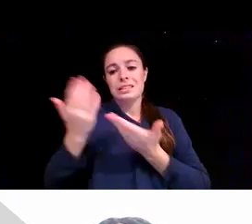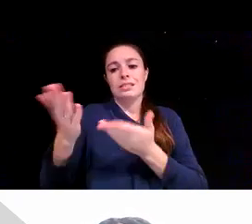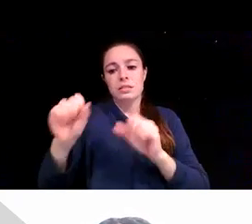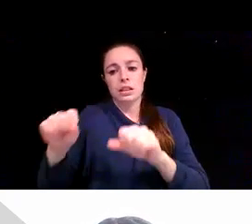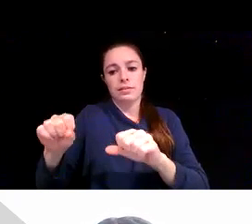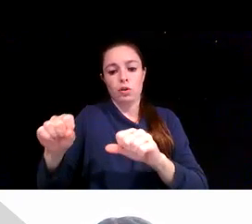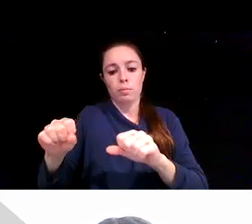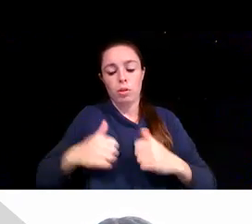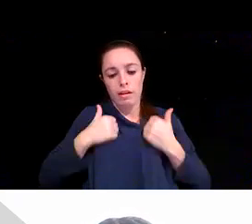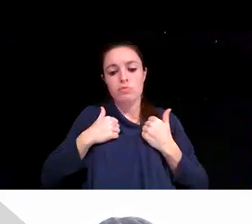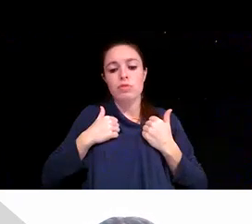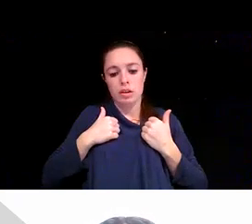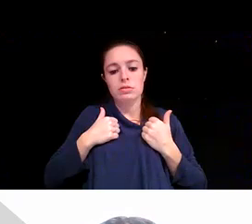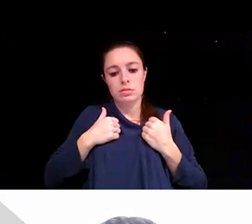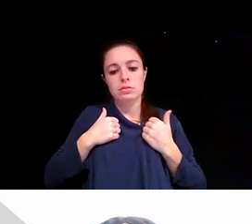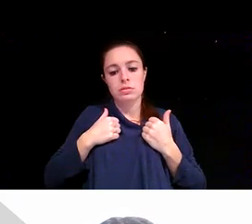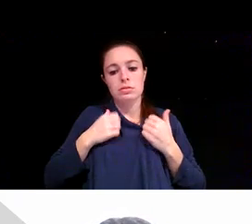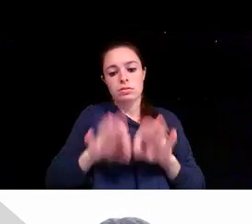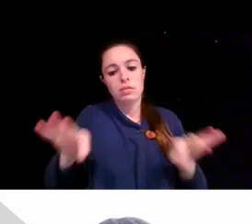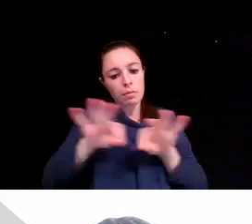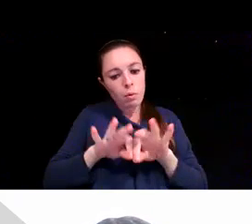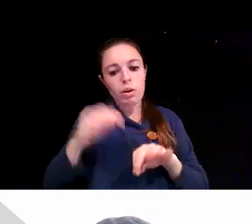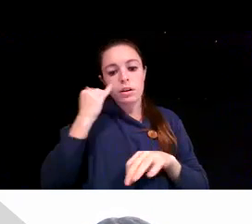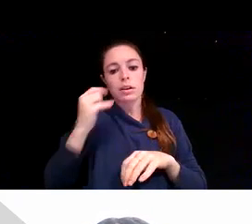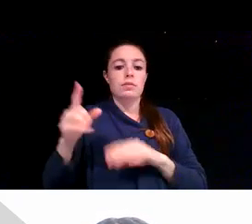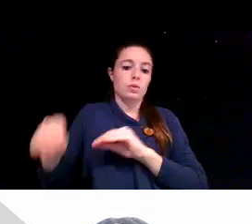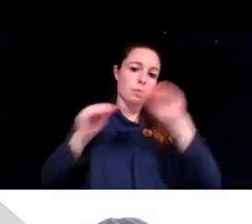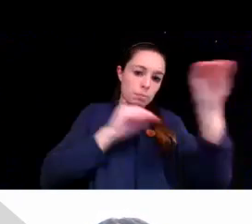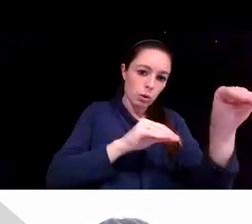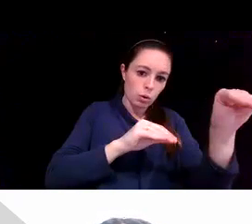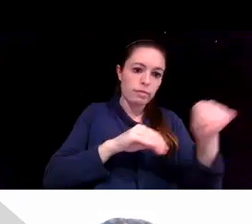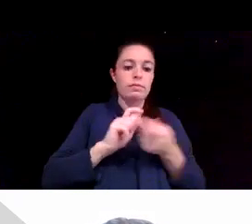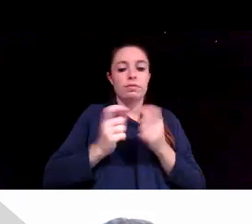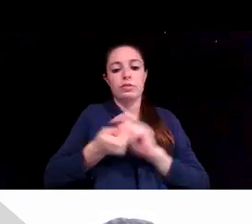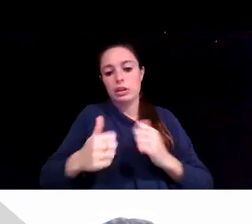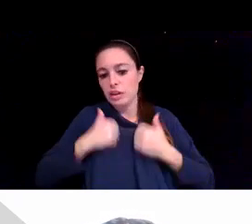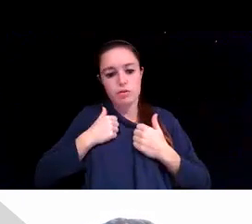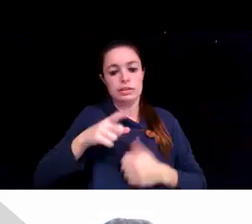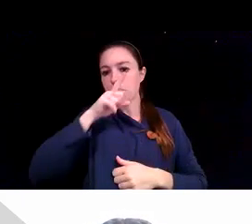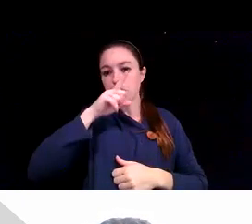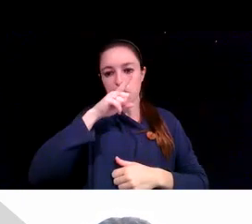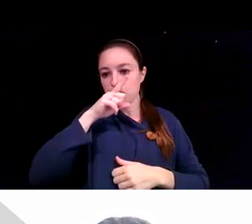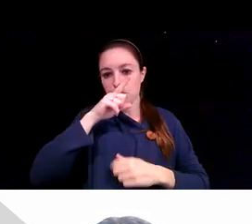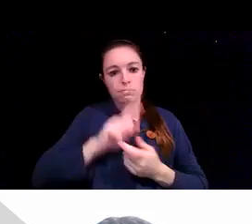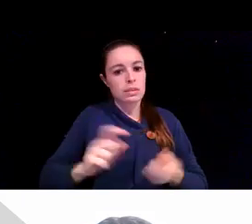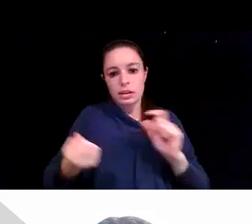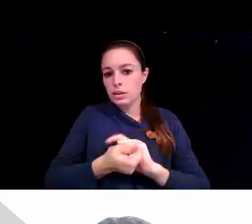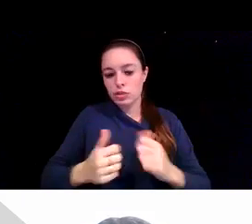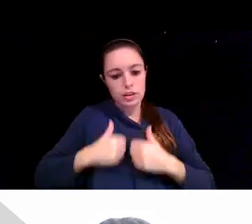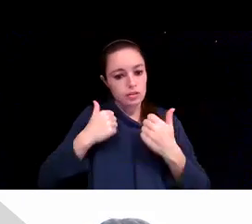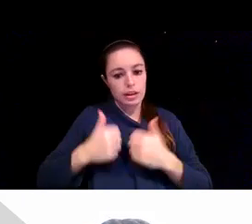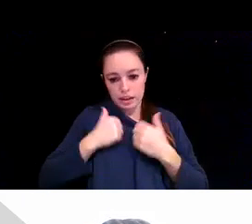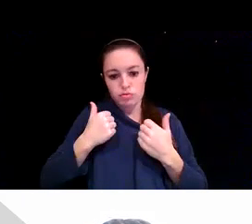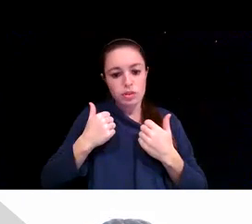change your address, you moved from one place to another and did not go on your application to update your new